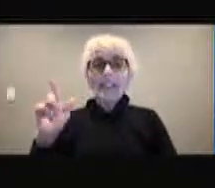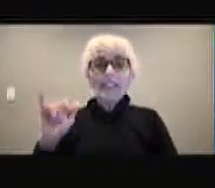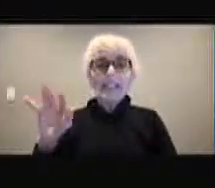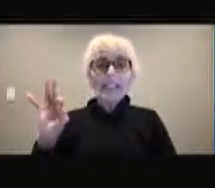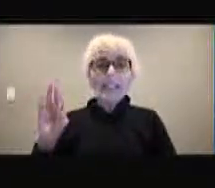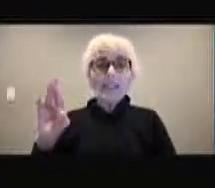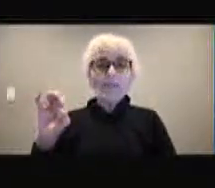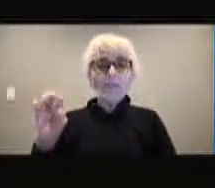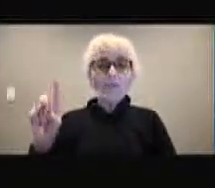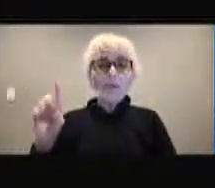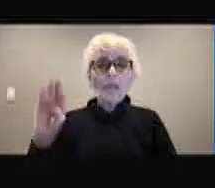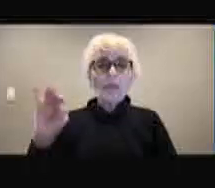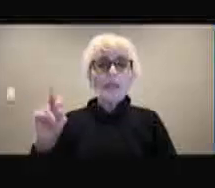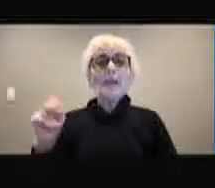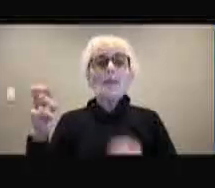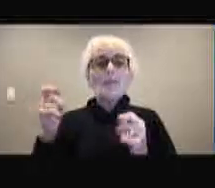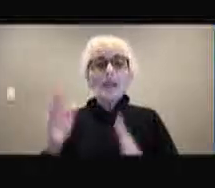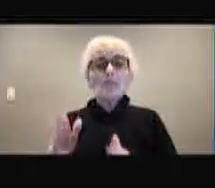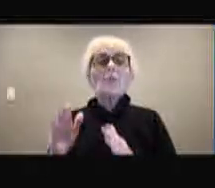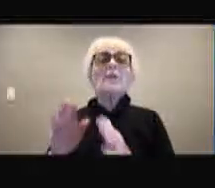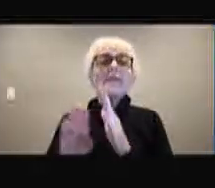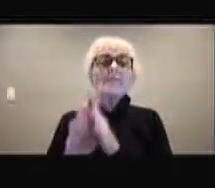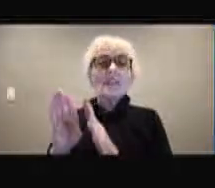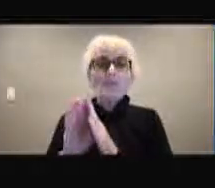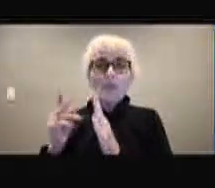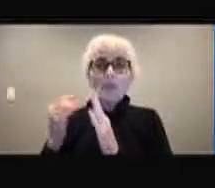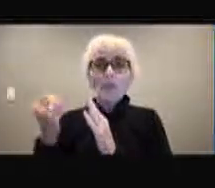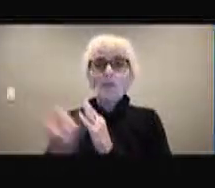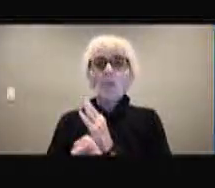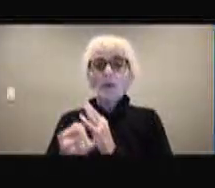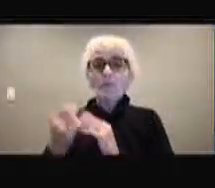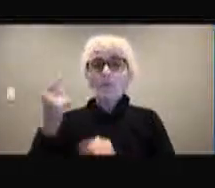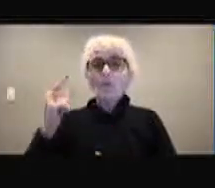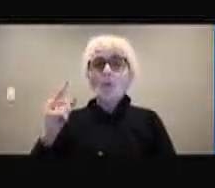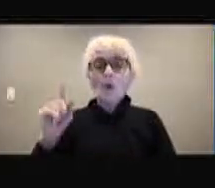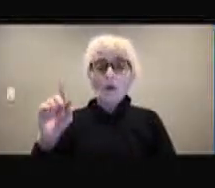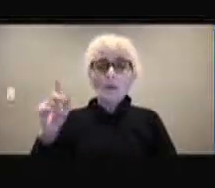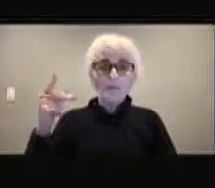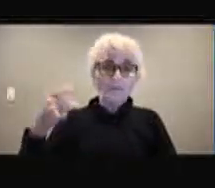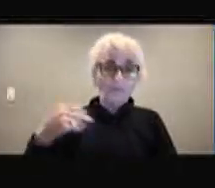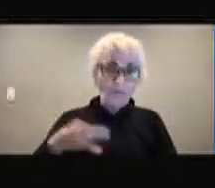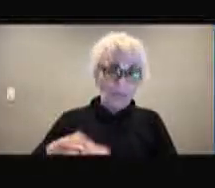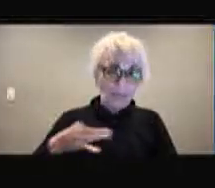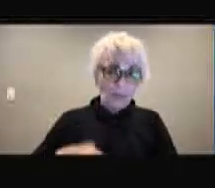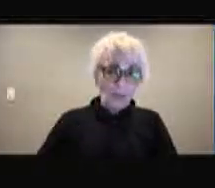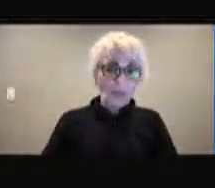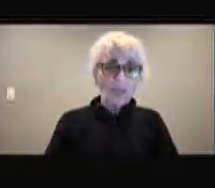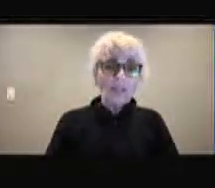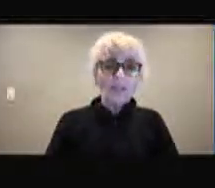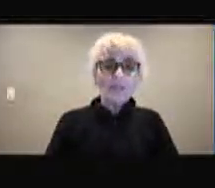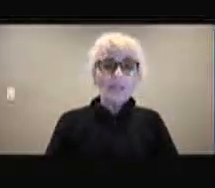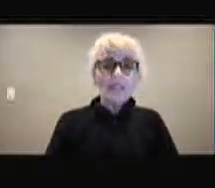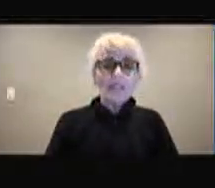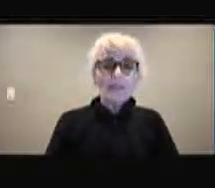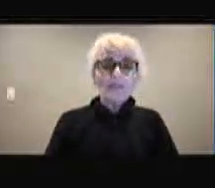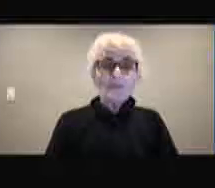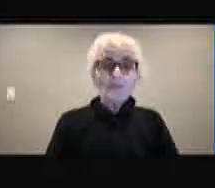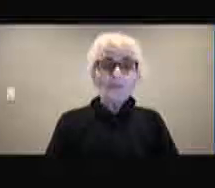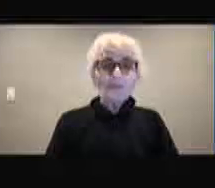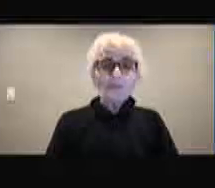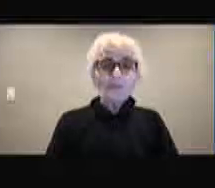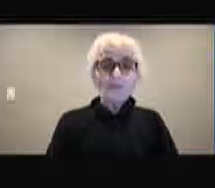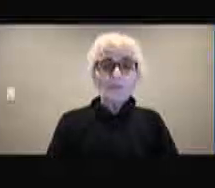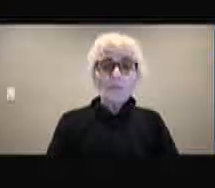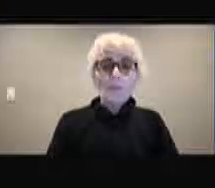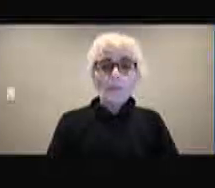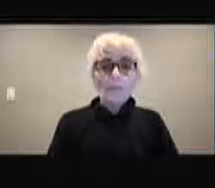of Development Projects for the Urban Redevelopment Authority of Pittsburgh. All right, thank you. And our next order of, did